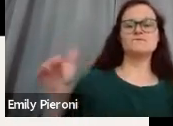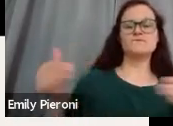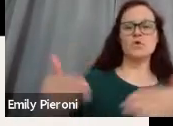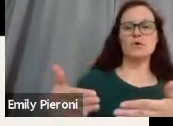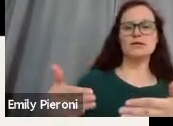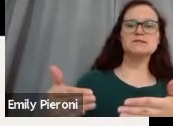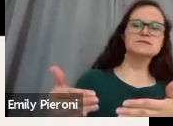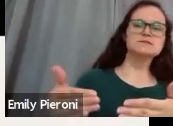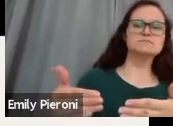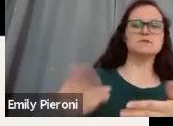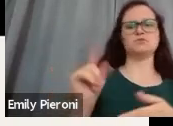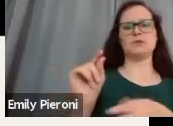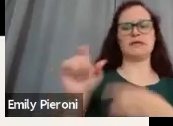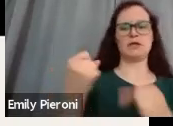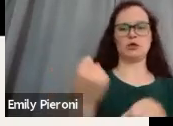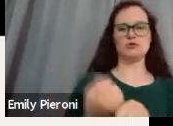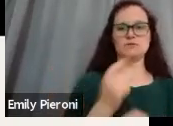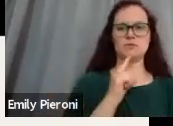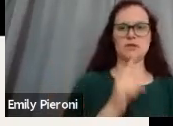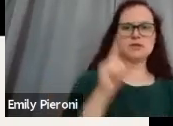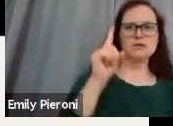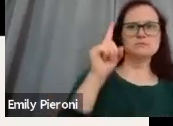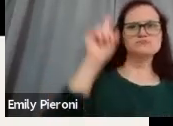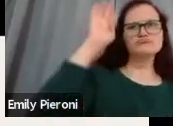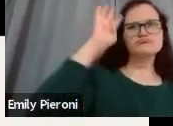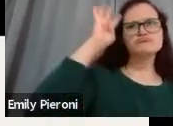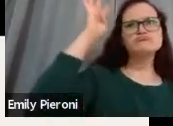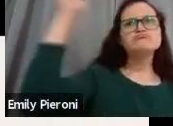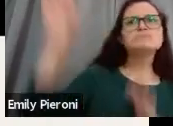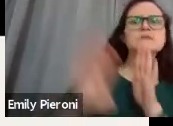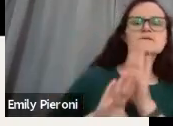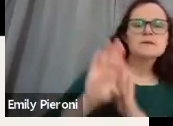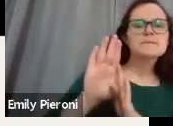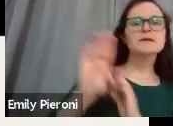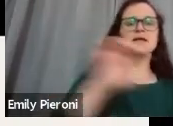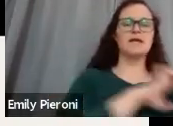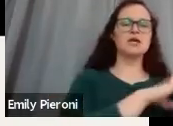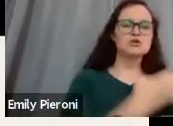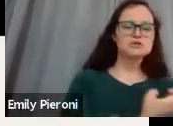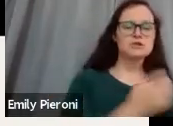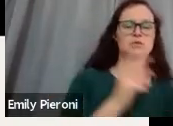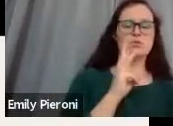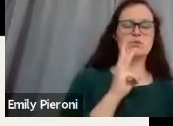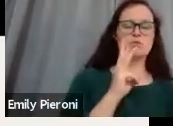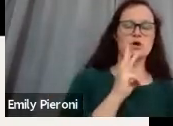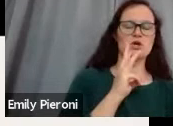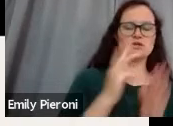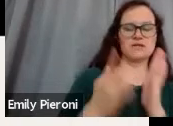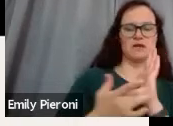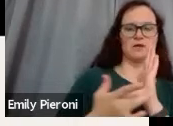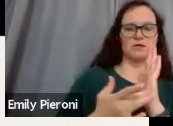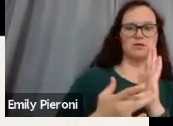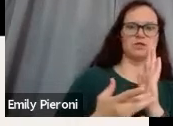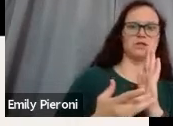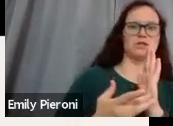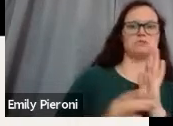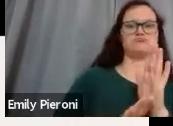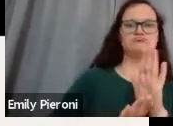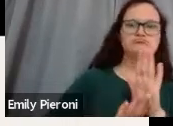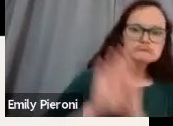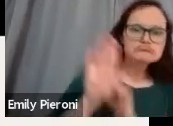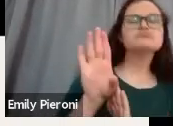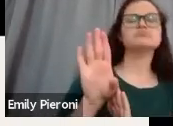development of innovative distributed energy water and energy technologies to improve